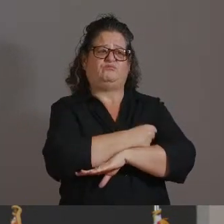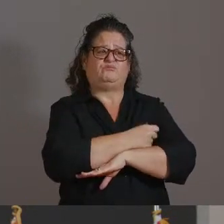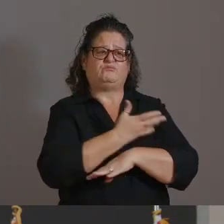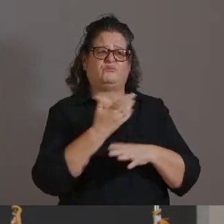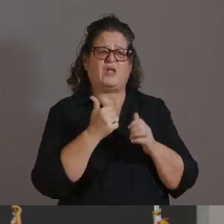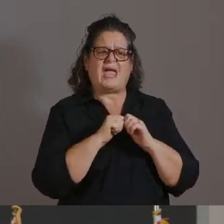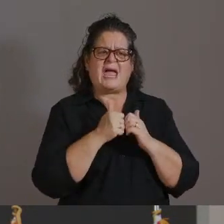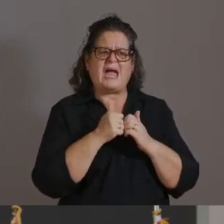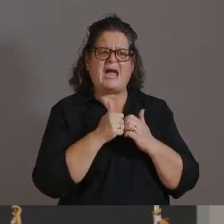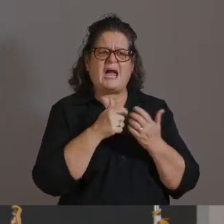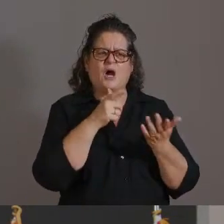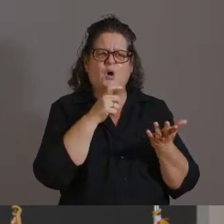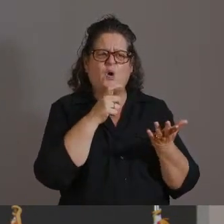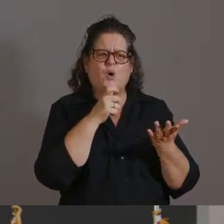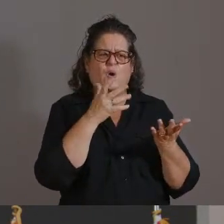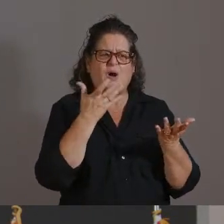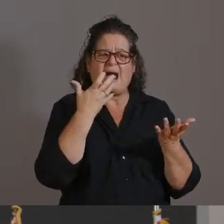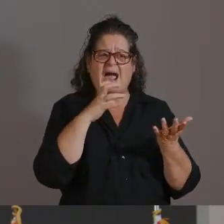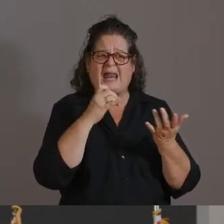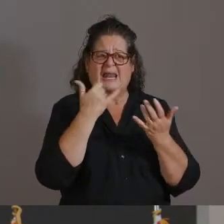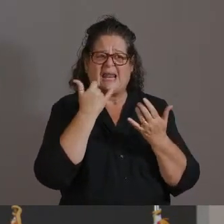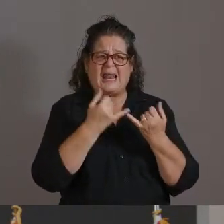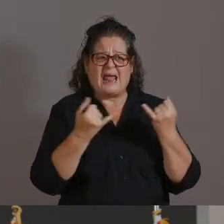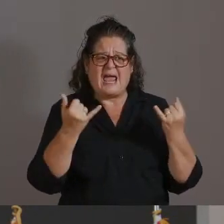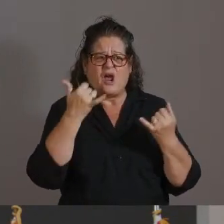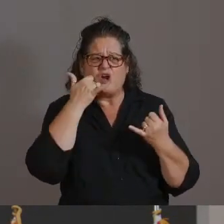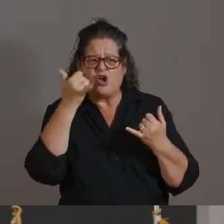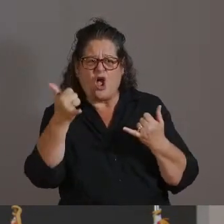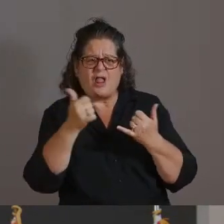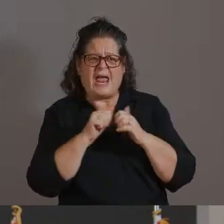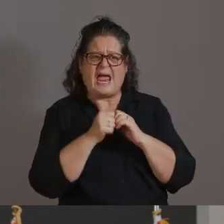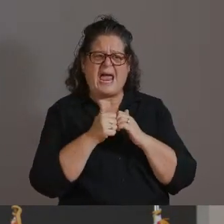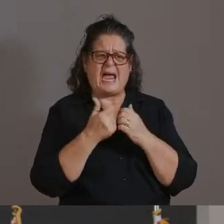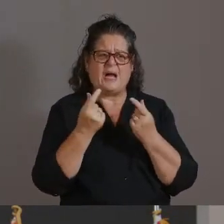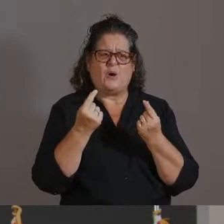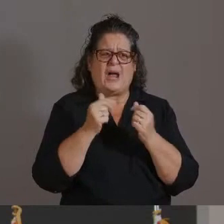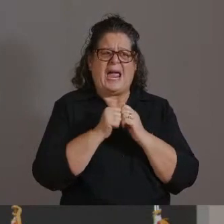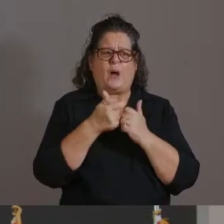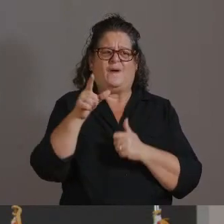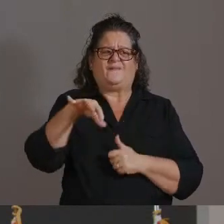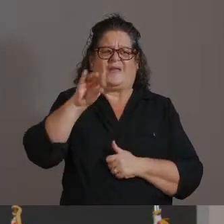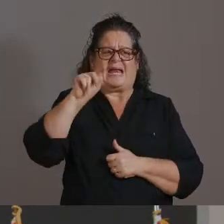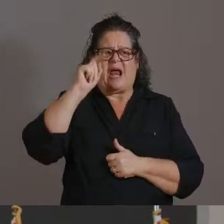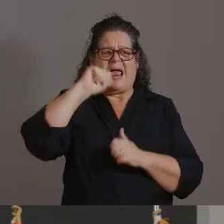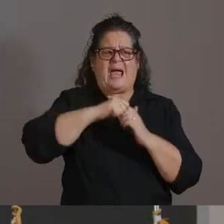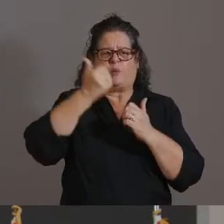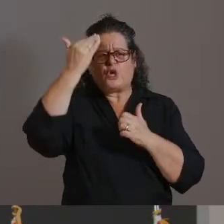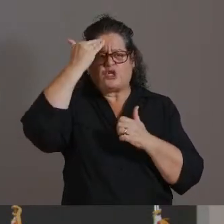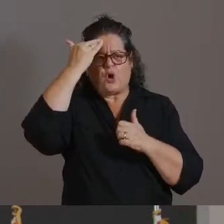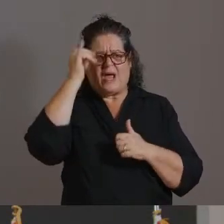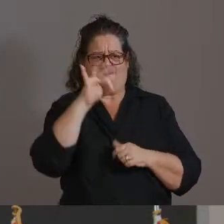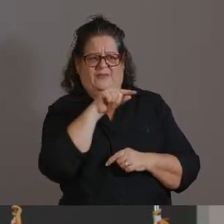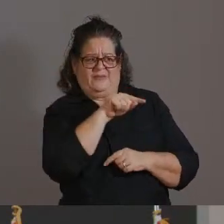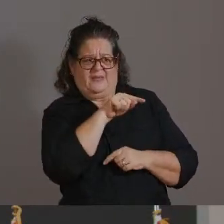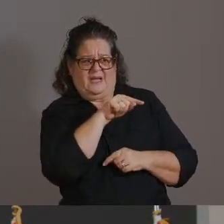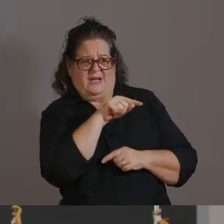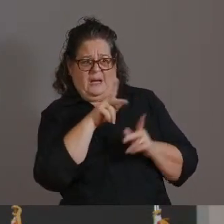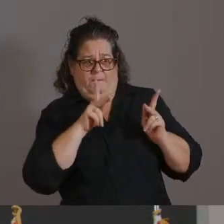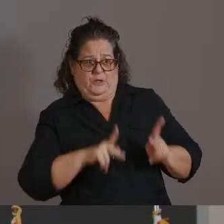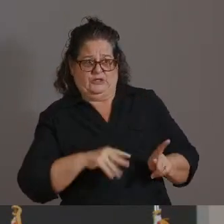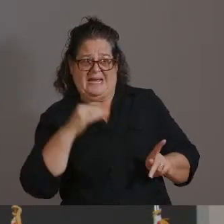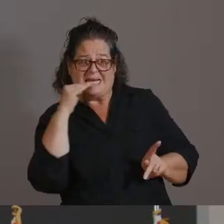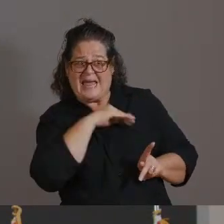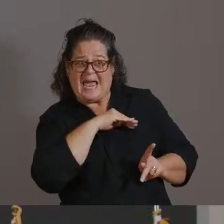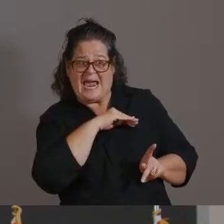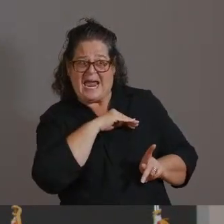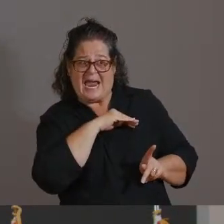How did you know these bad actors were being bad actors? So it was a combination of law enforcement